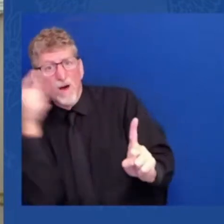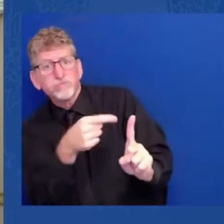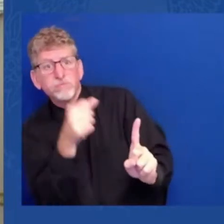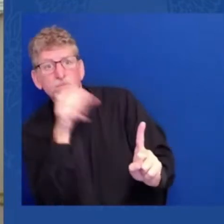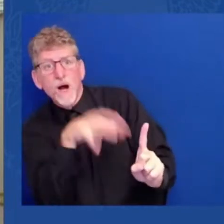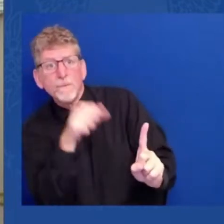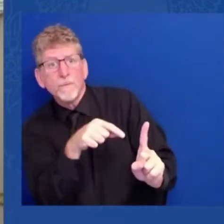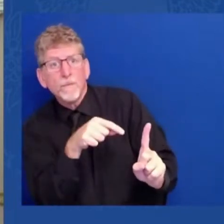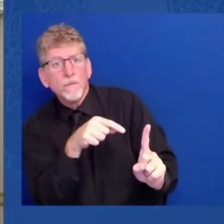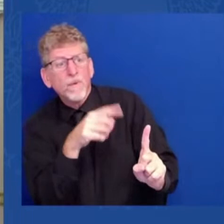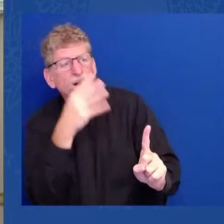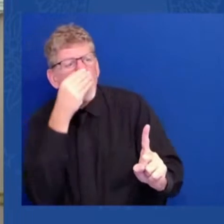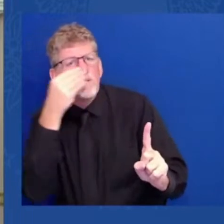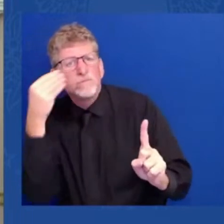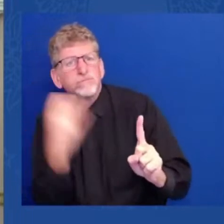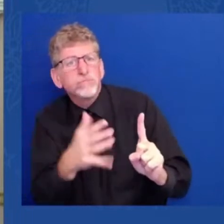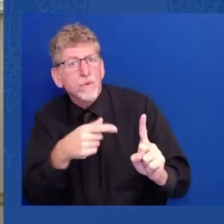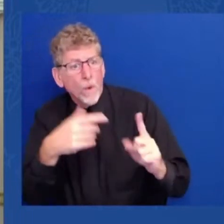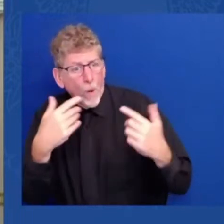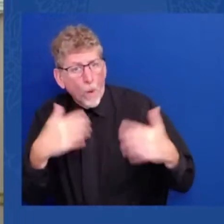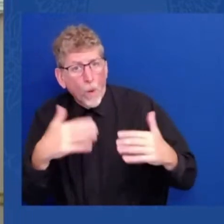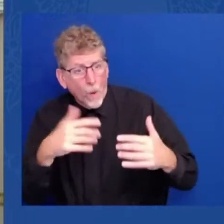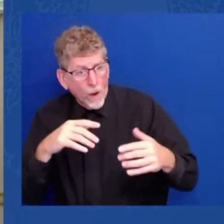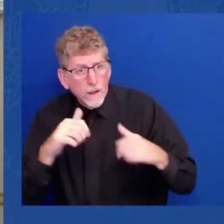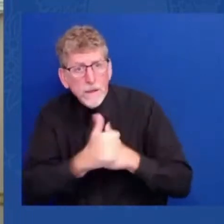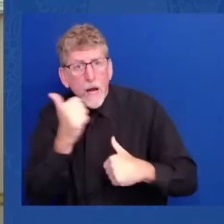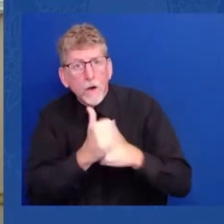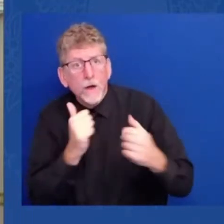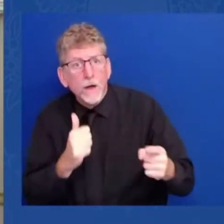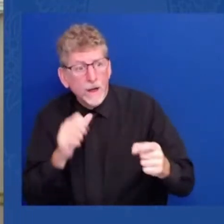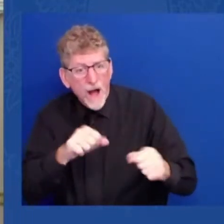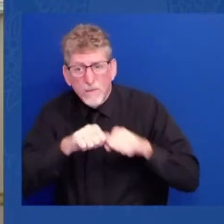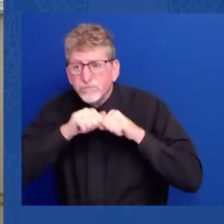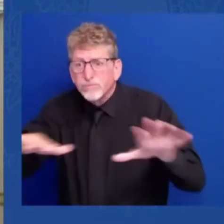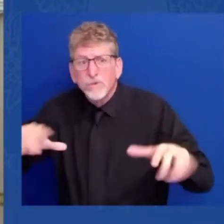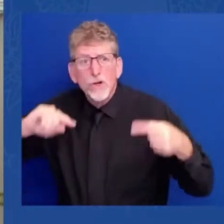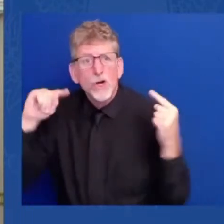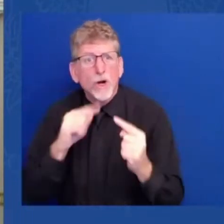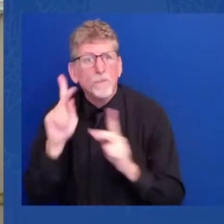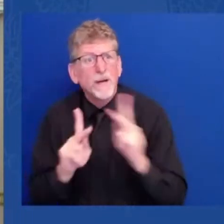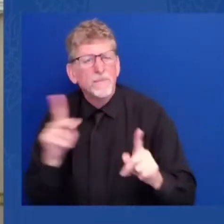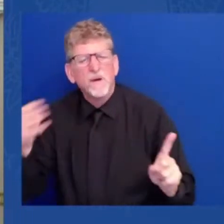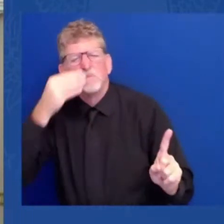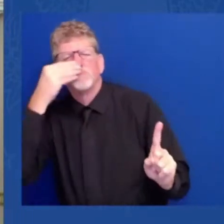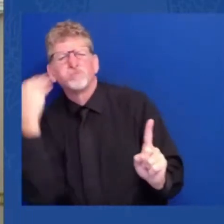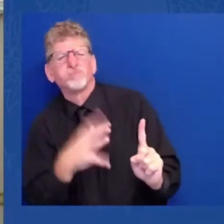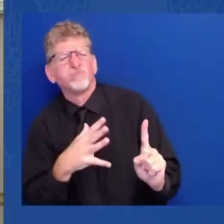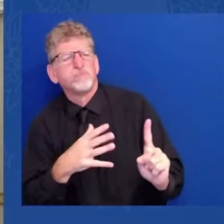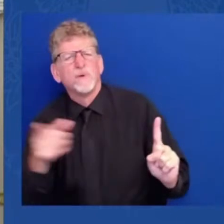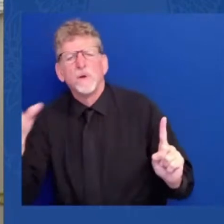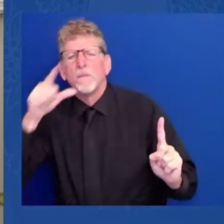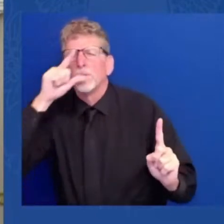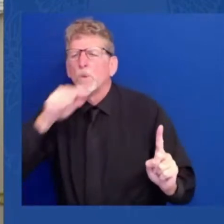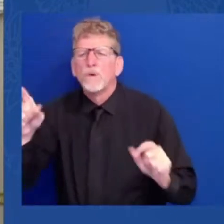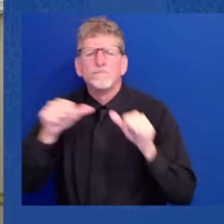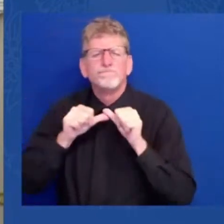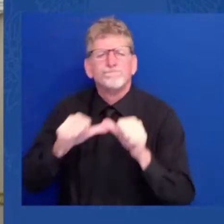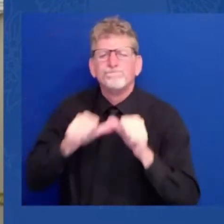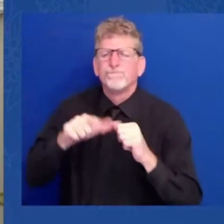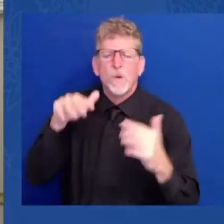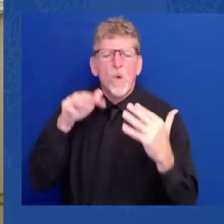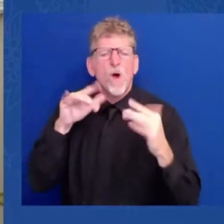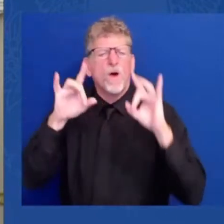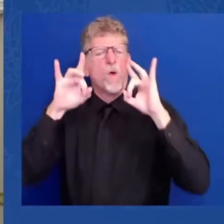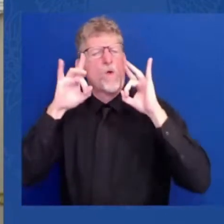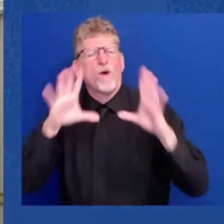grind out its advance at a horrible price, but this much is already clear. Ukraine will never be a victory